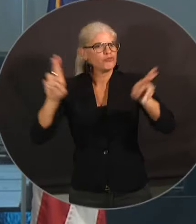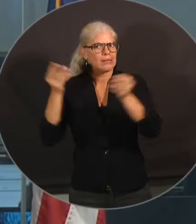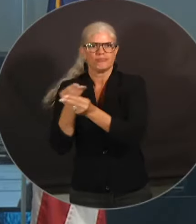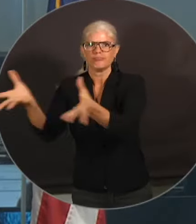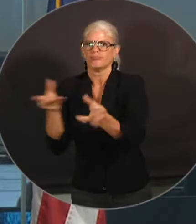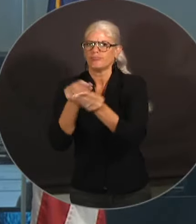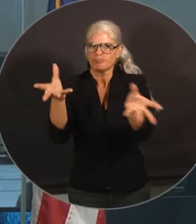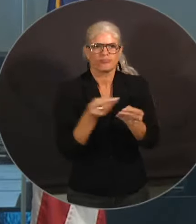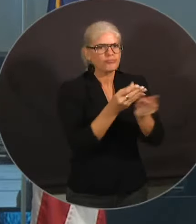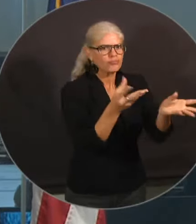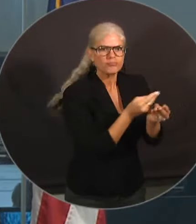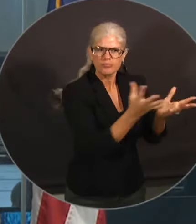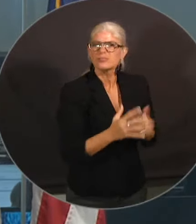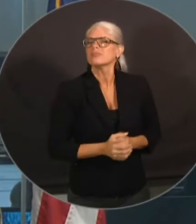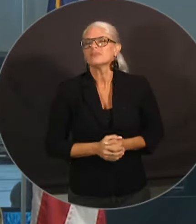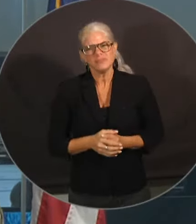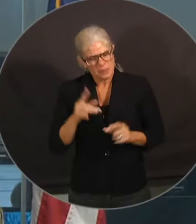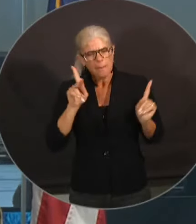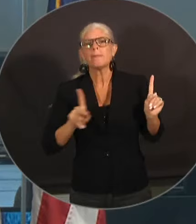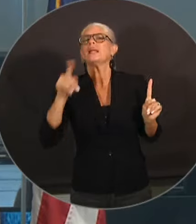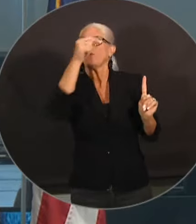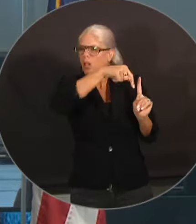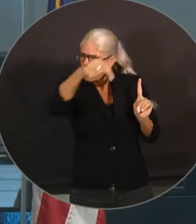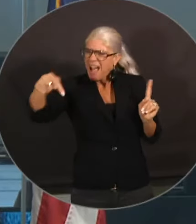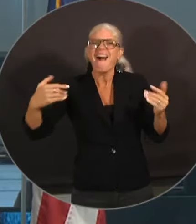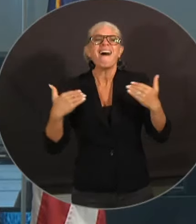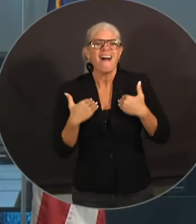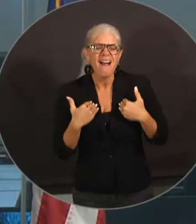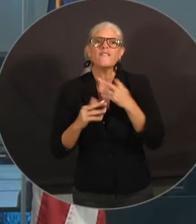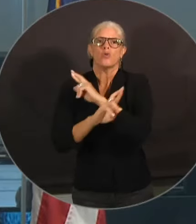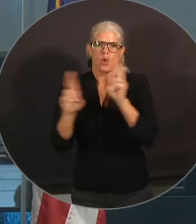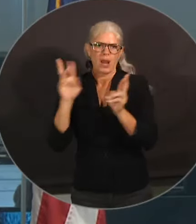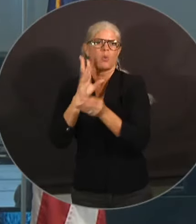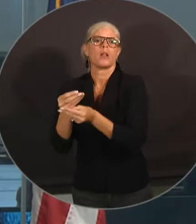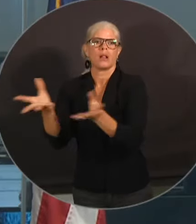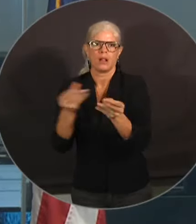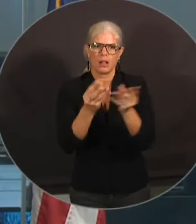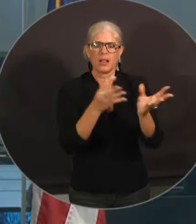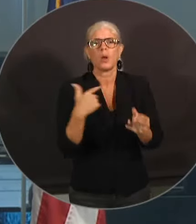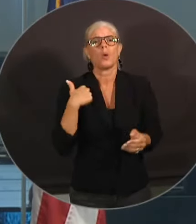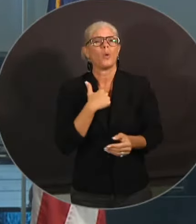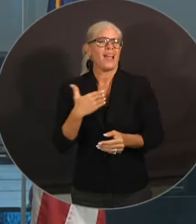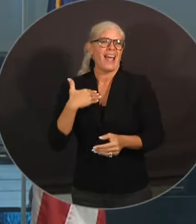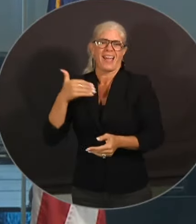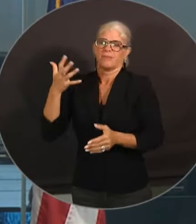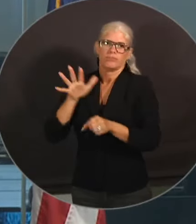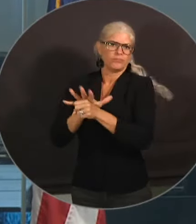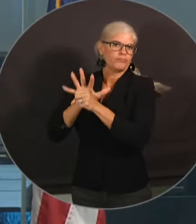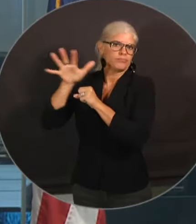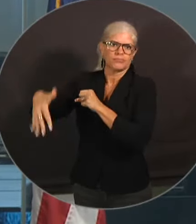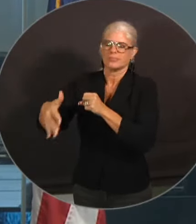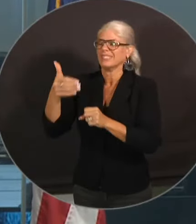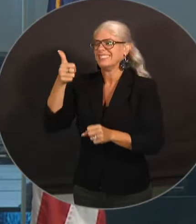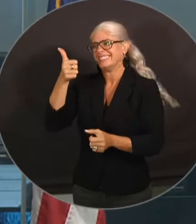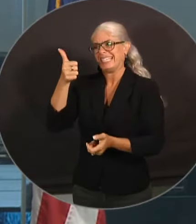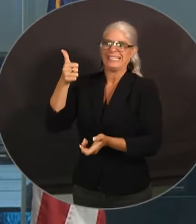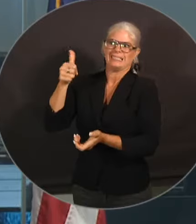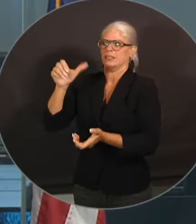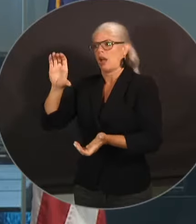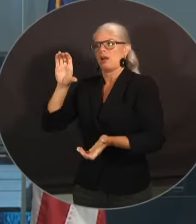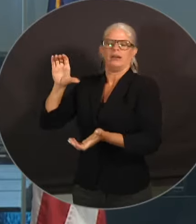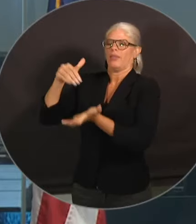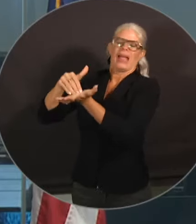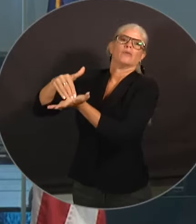impact, and they will be deployed as needed. We also have tens of thousands of linemen that are at safe locations